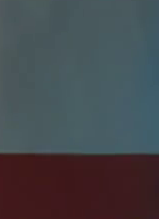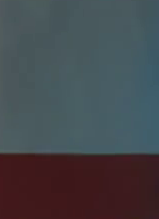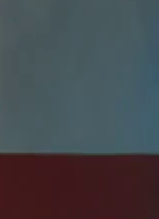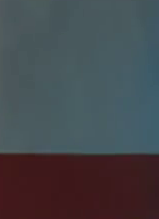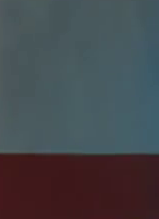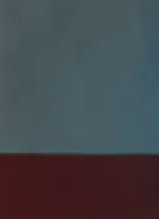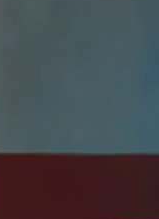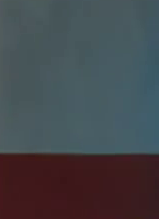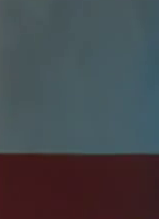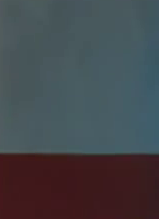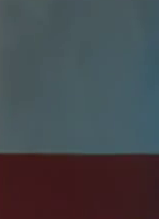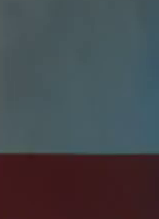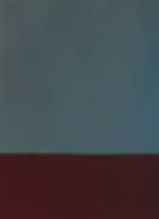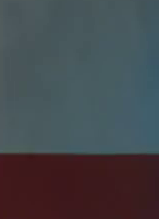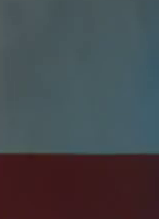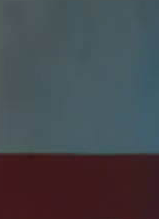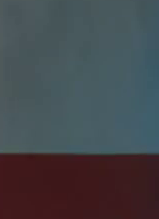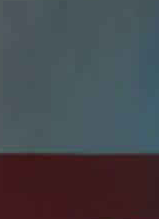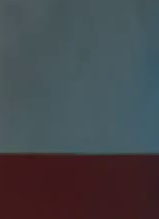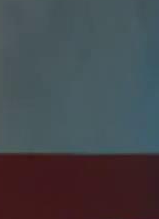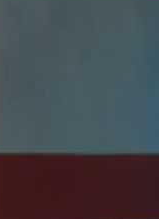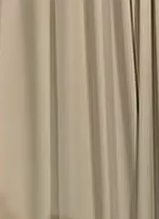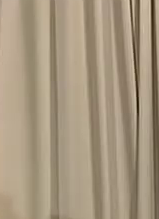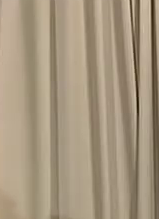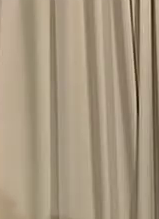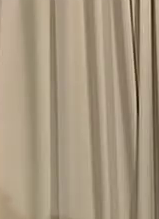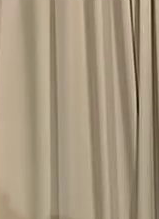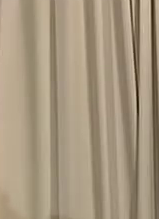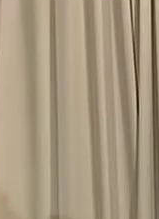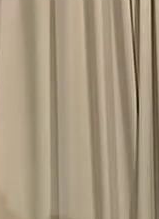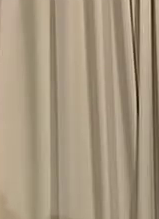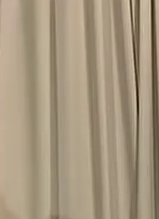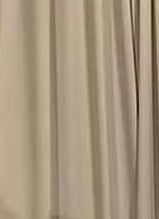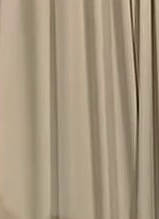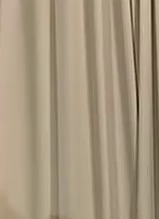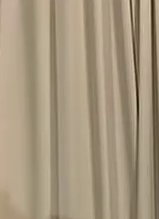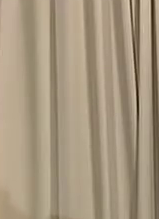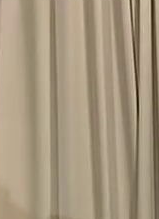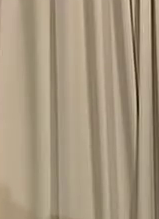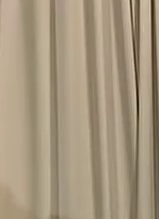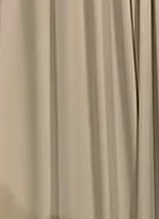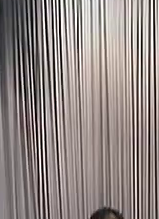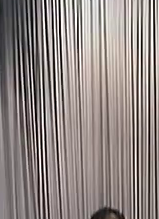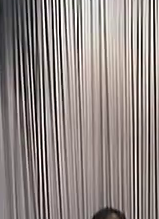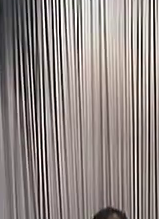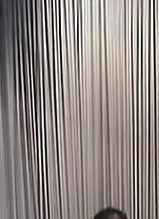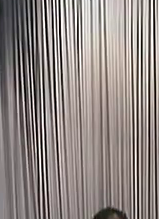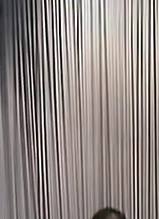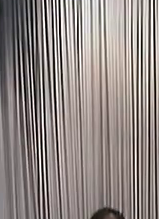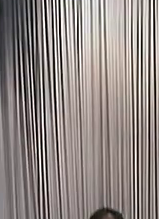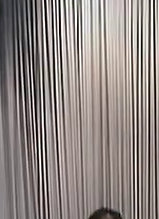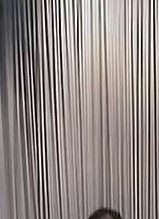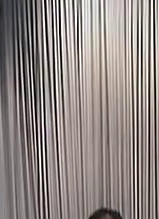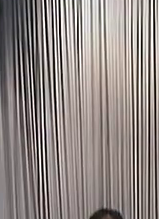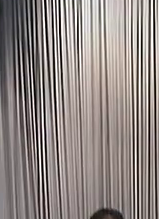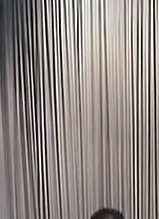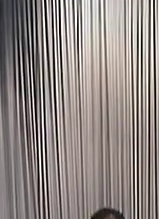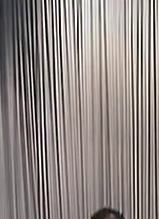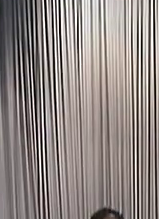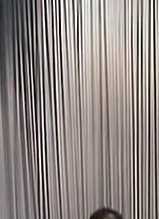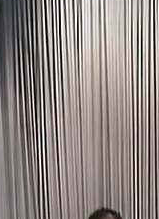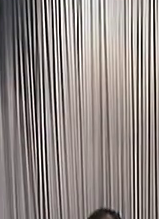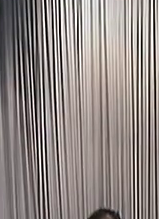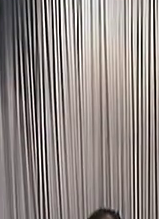Coordinating Committee, Dr. Kelly Allen Mike. I will now introduce the Minister of Health, the Honourable Terrence Deyalsingh, to give you an